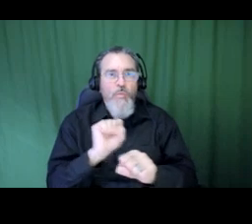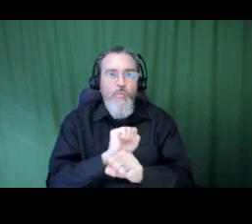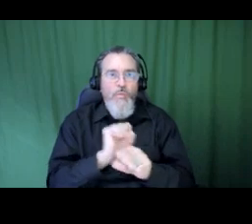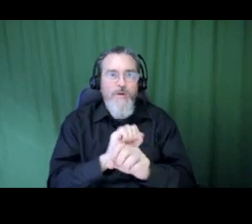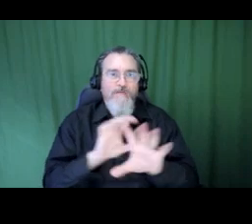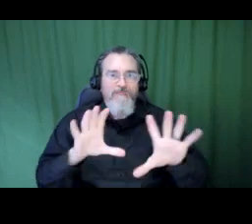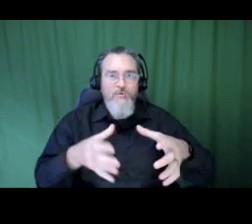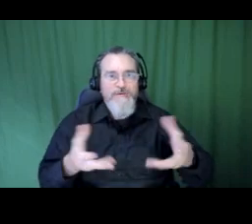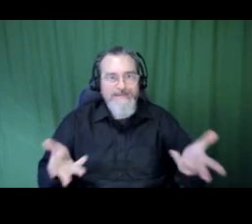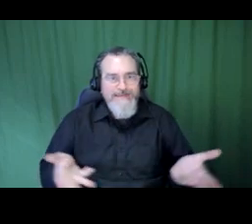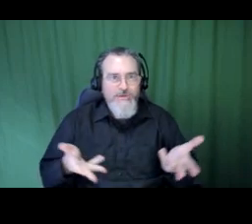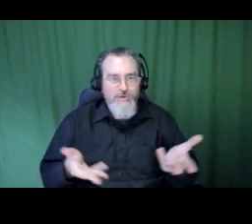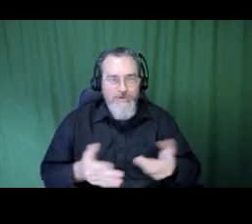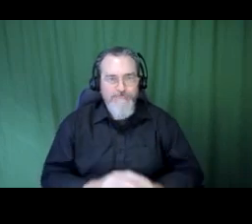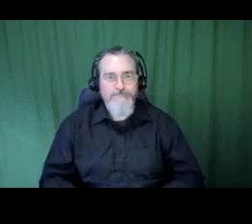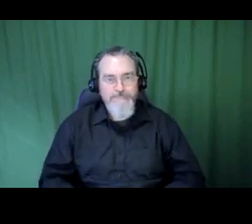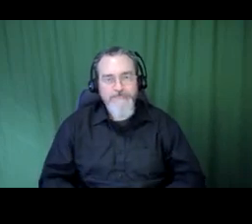communities of Lake Erie?